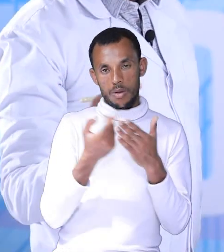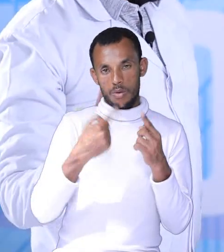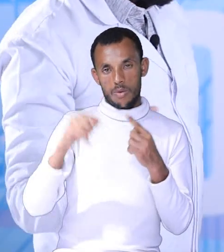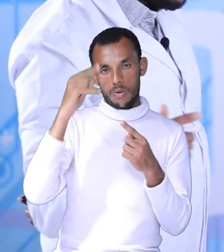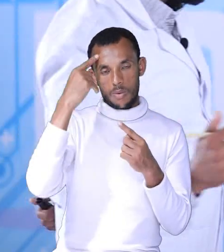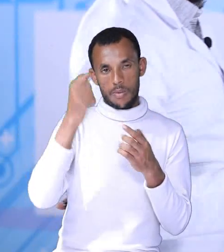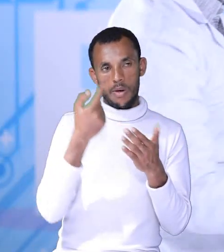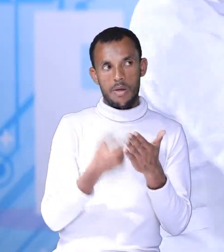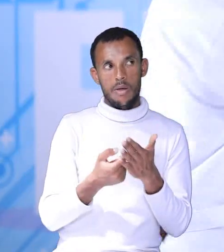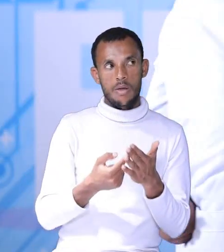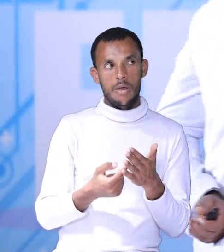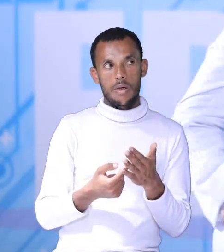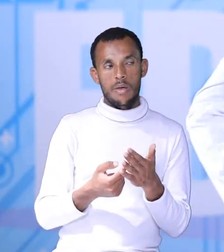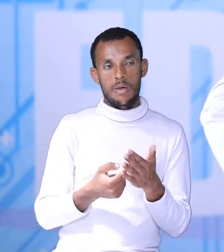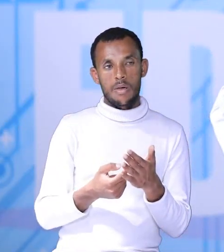remember here,